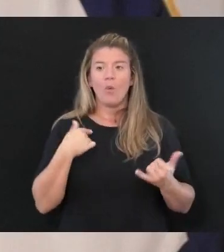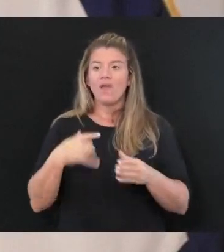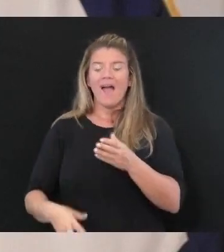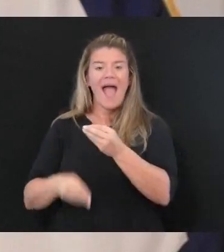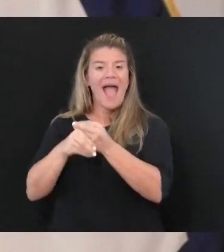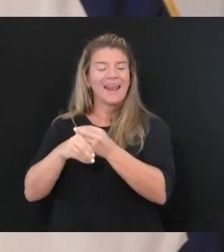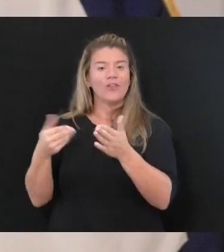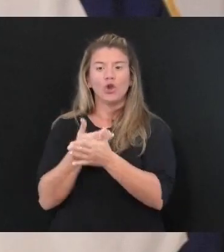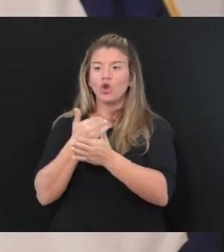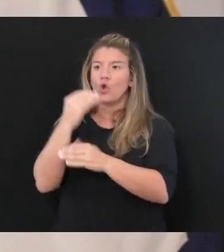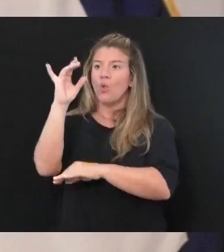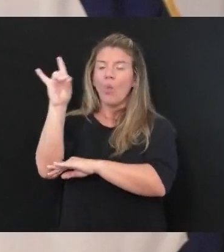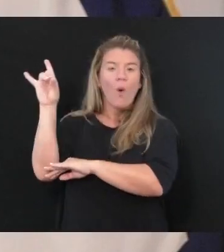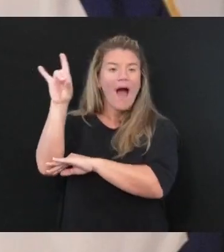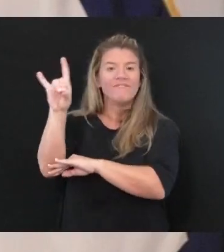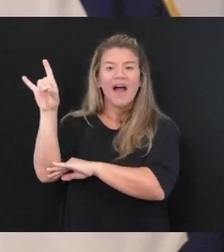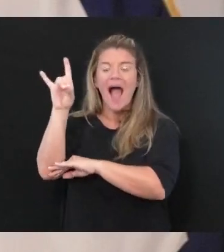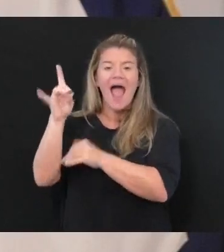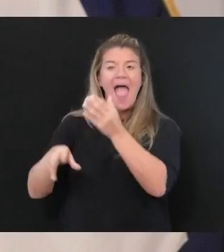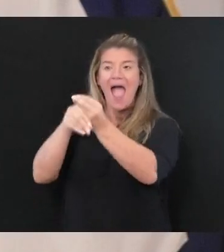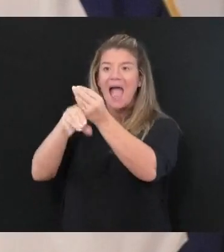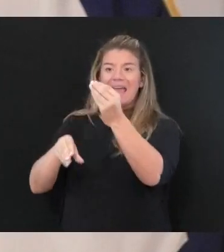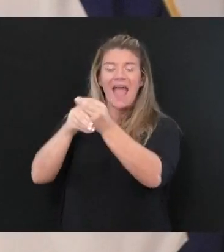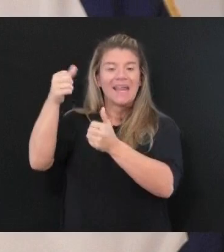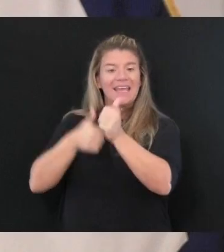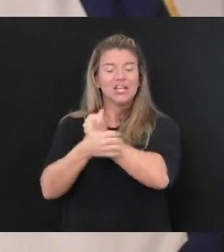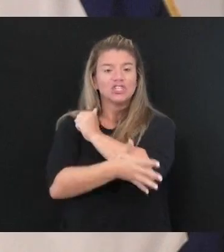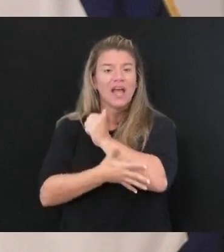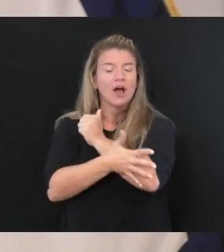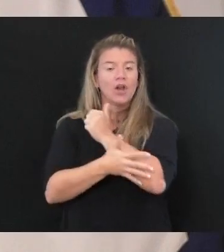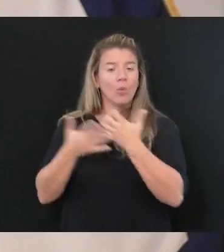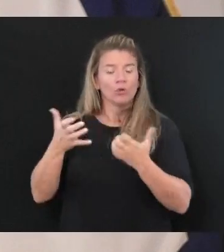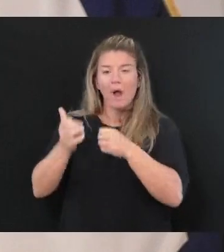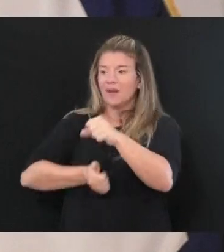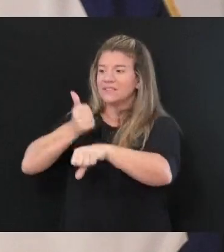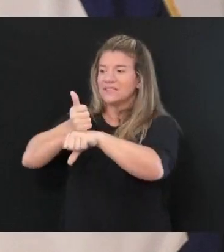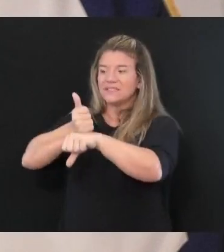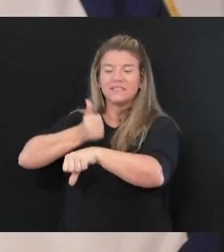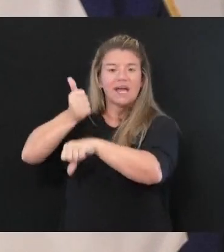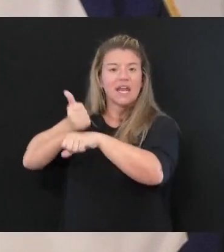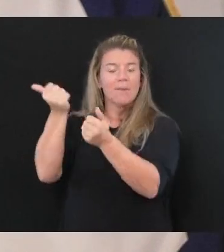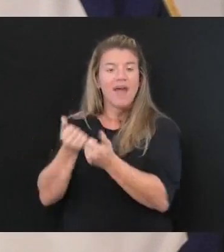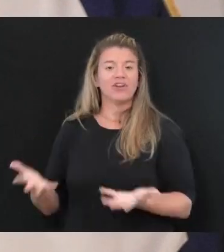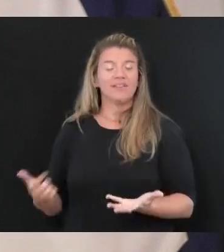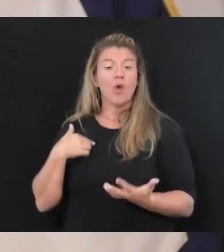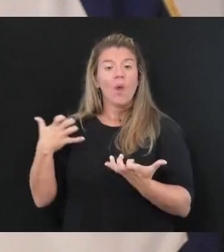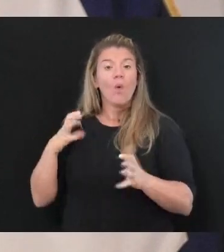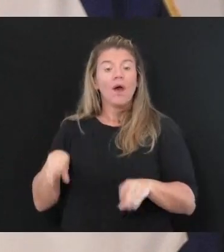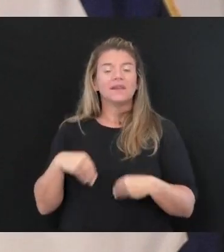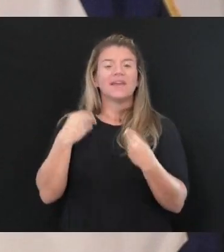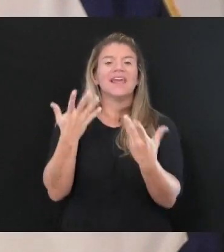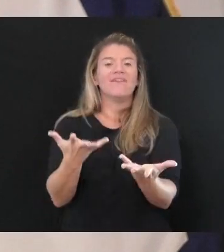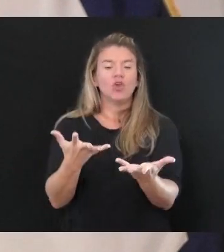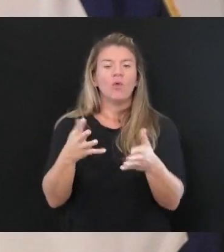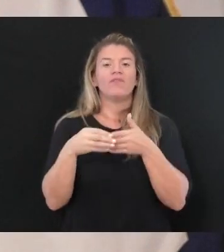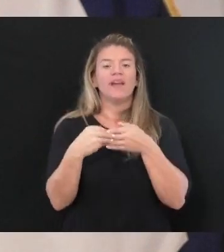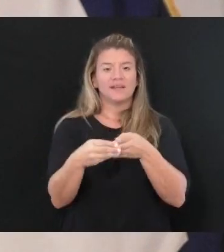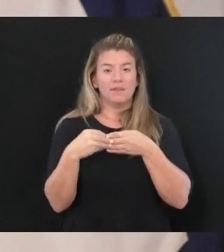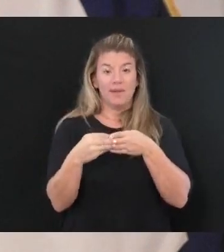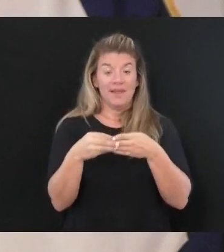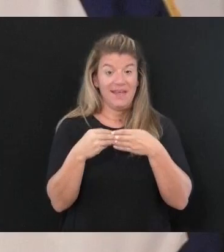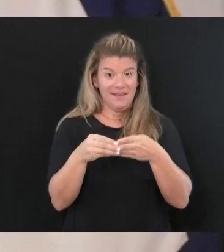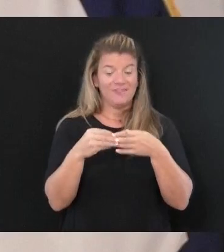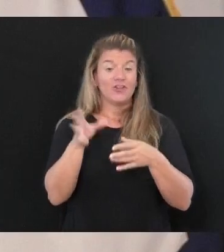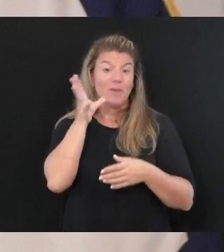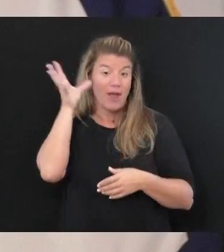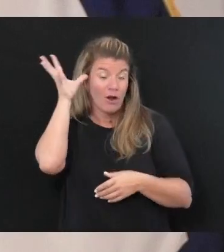up like crazy right now. And that's how we're trying to get set up to give you more flexibility to the